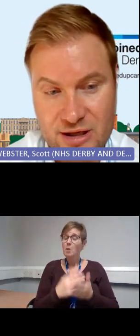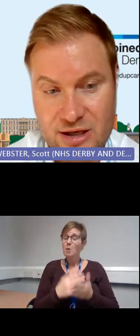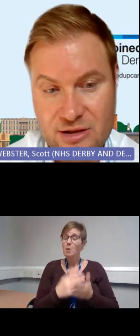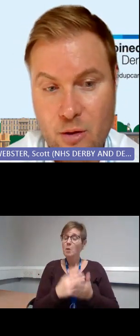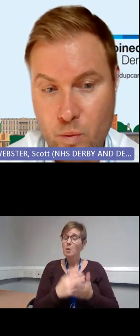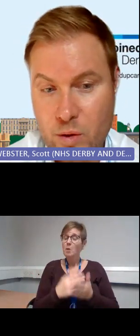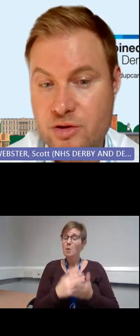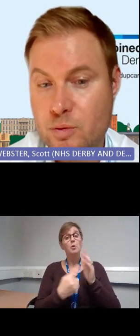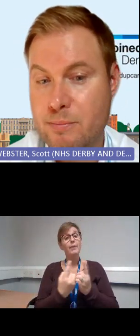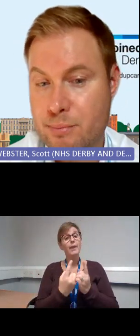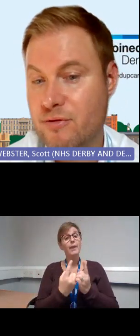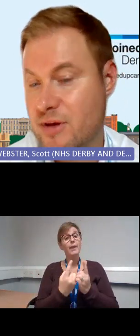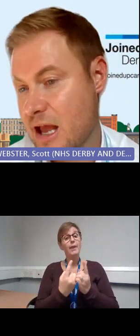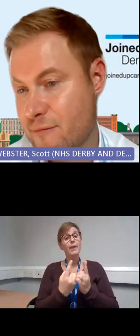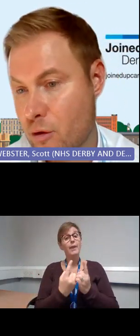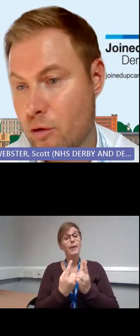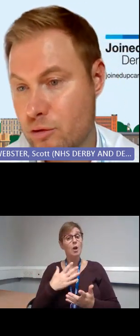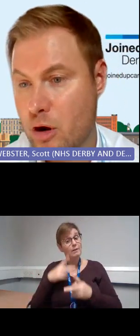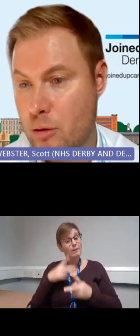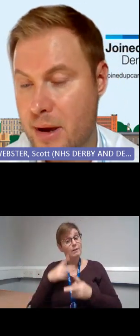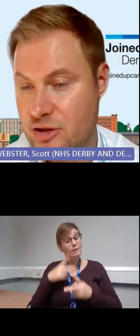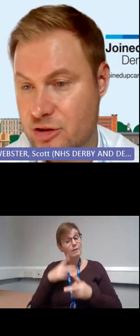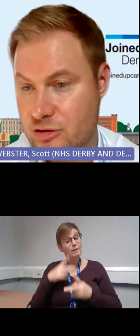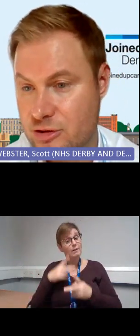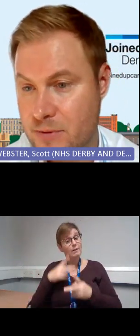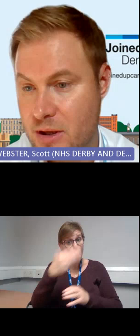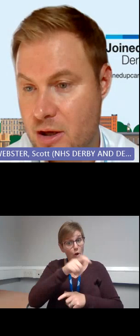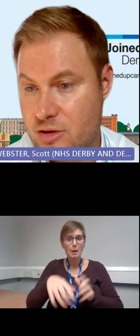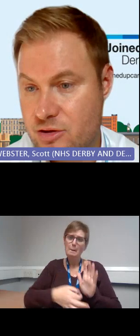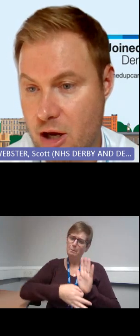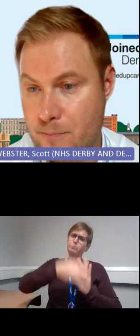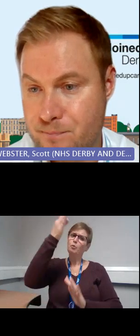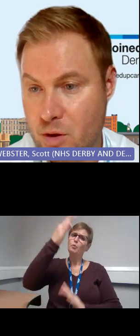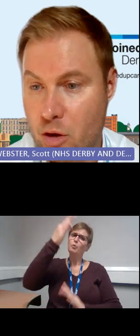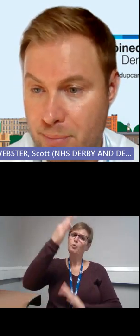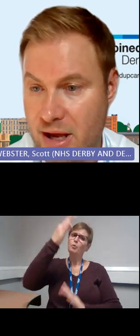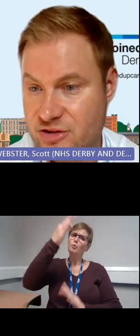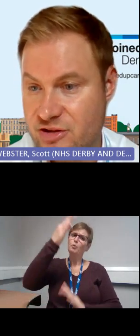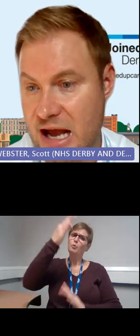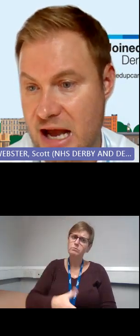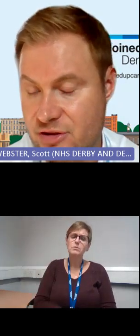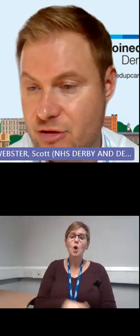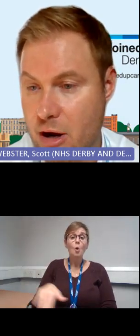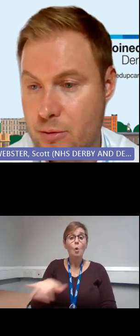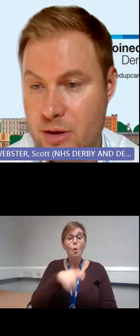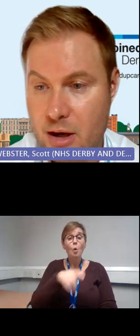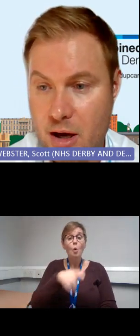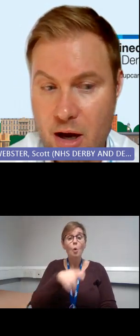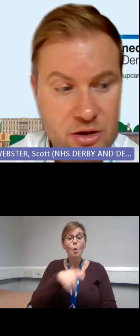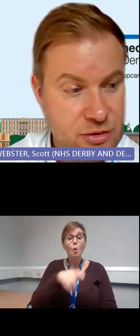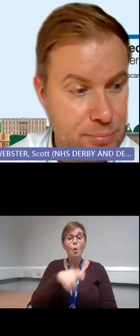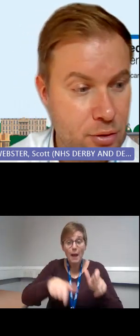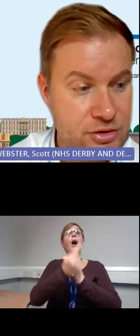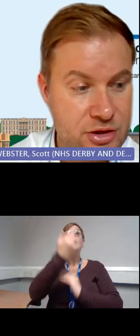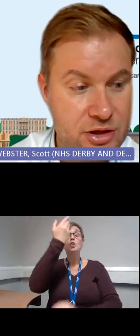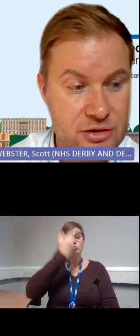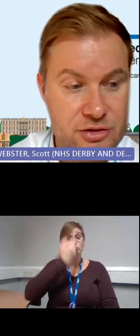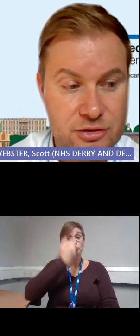important thing is we want to improve care for all stroke patients. So all patients that have a stroke